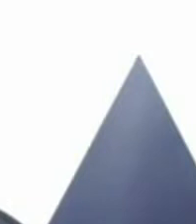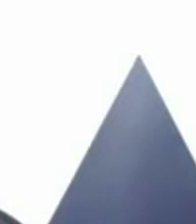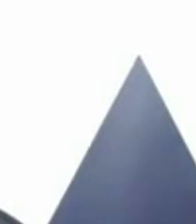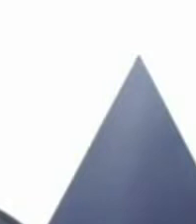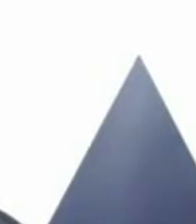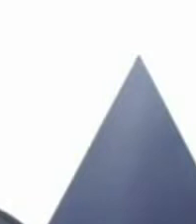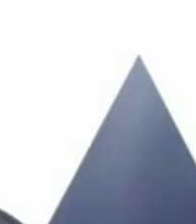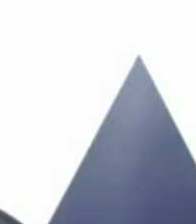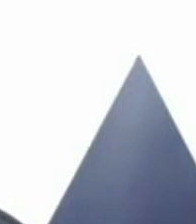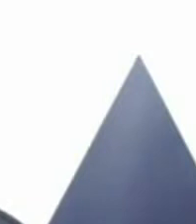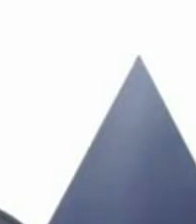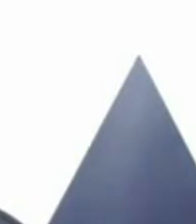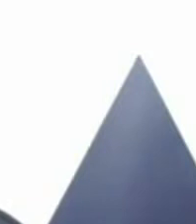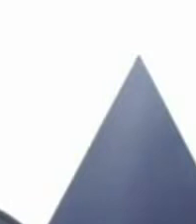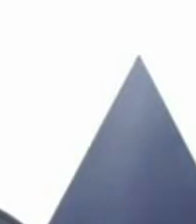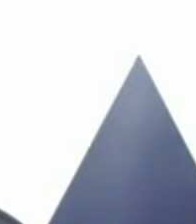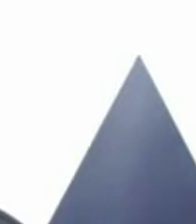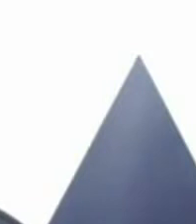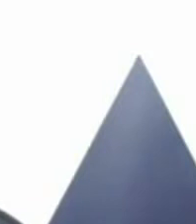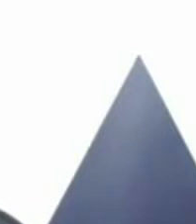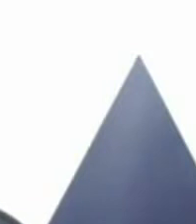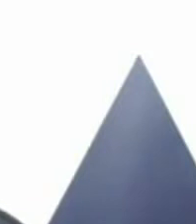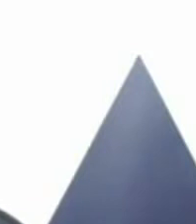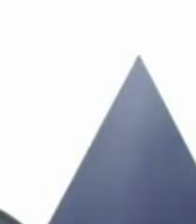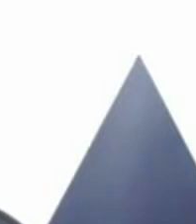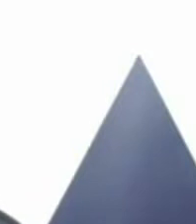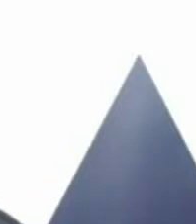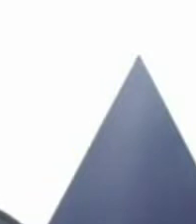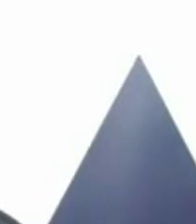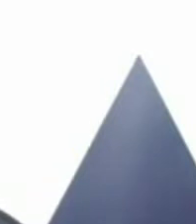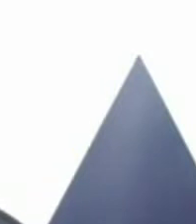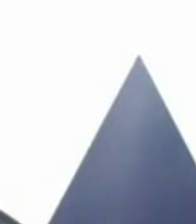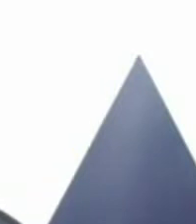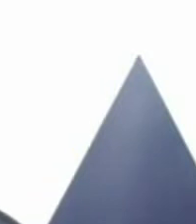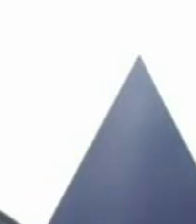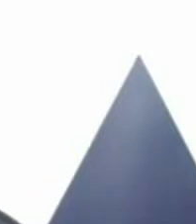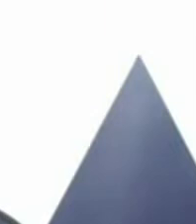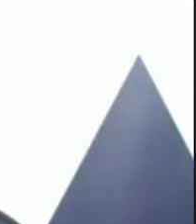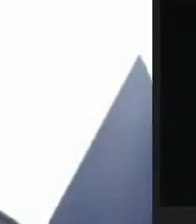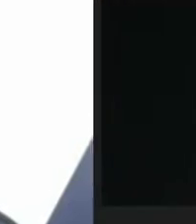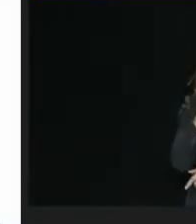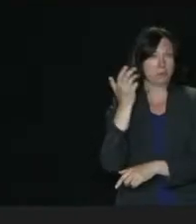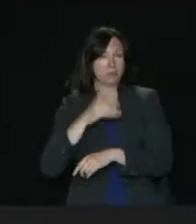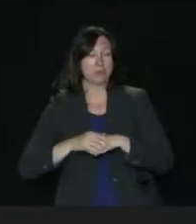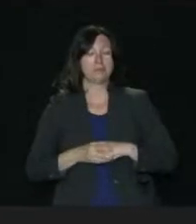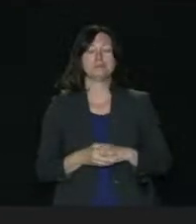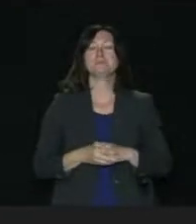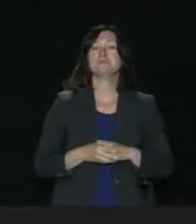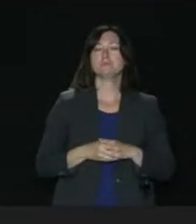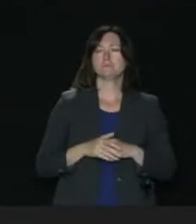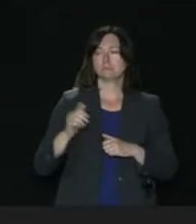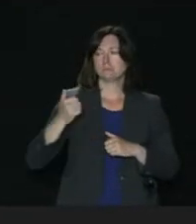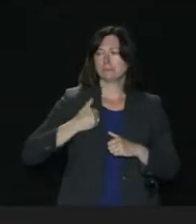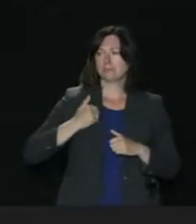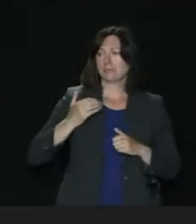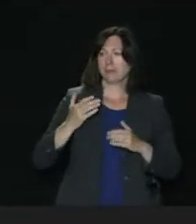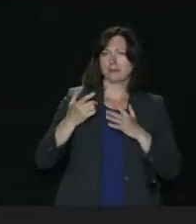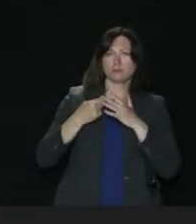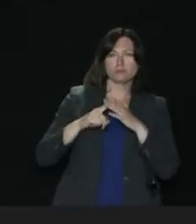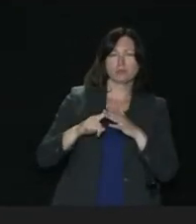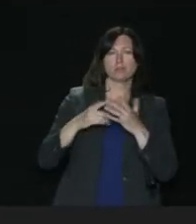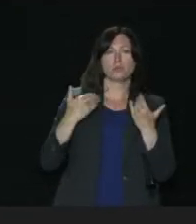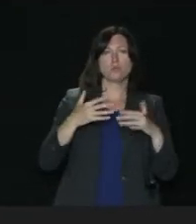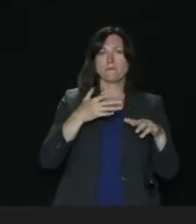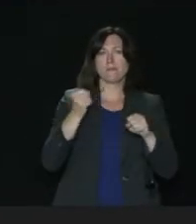older have received at least one dose and 60% are fully vaccinated. As Canada steps into the vaccination